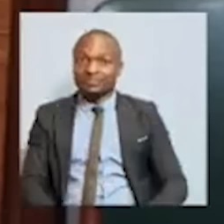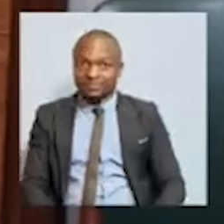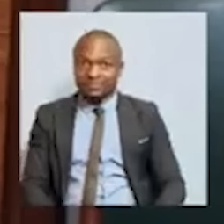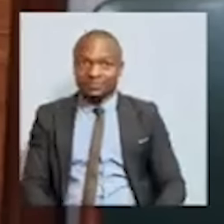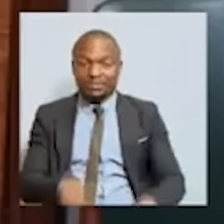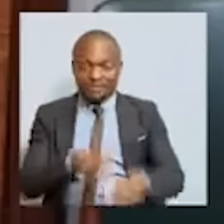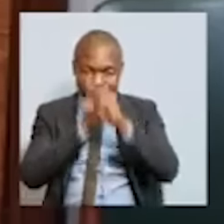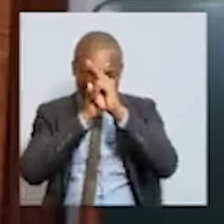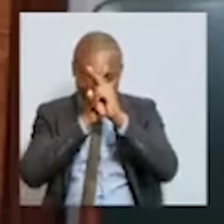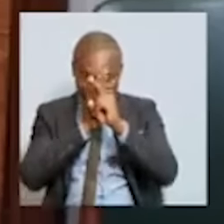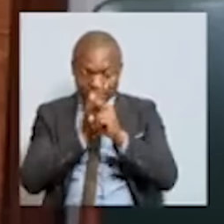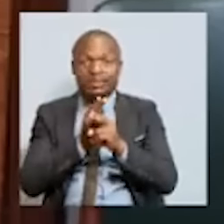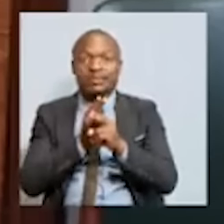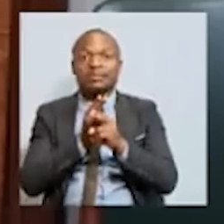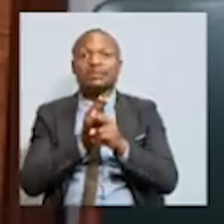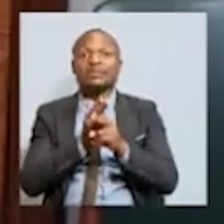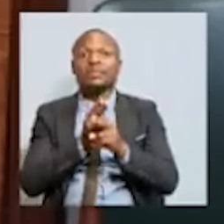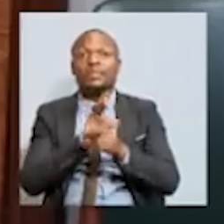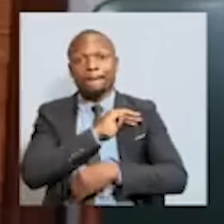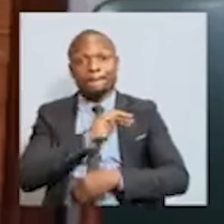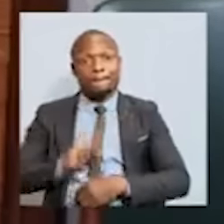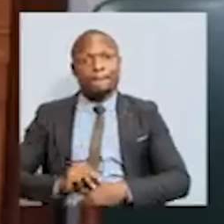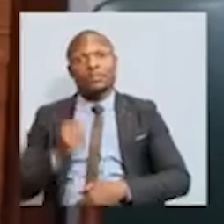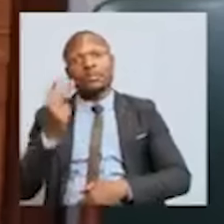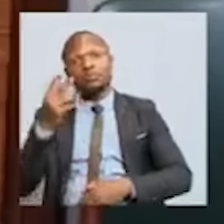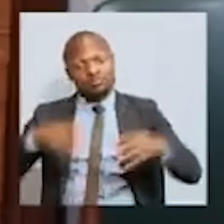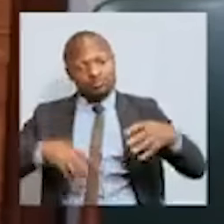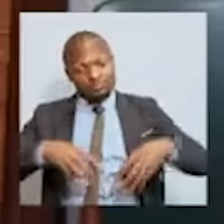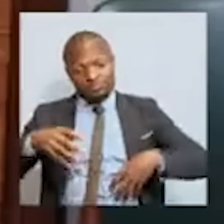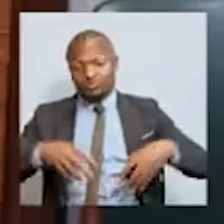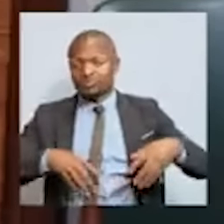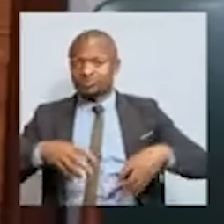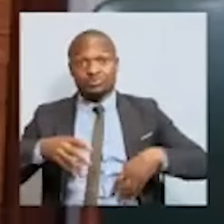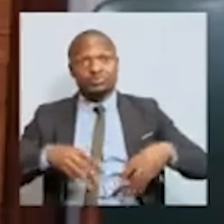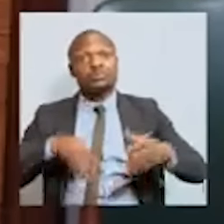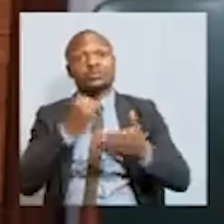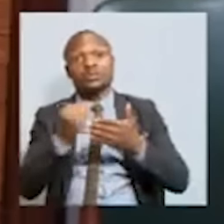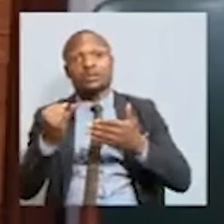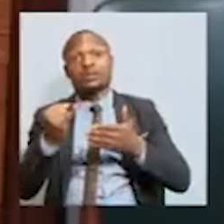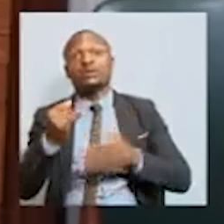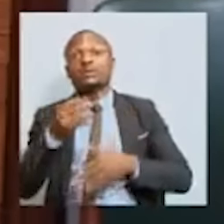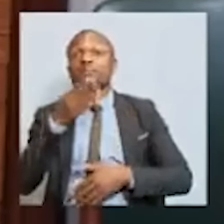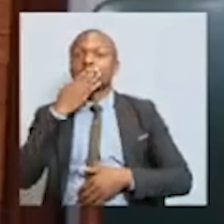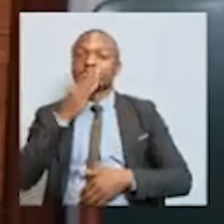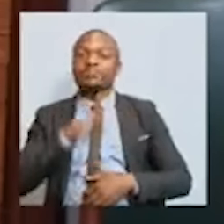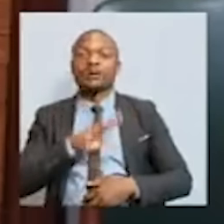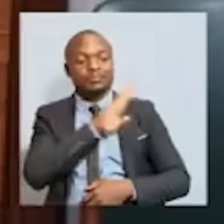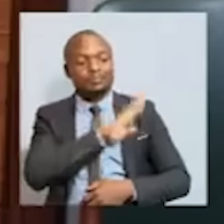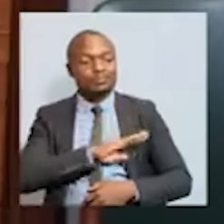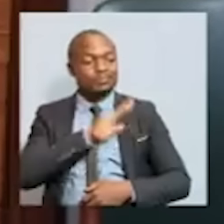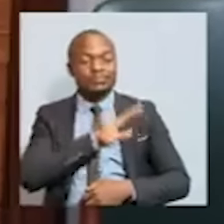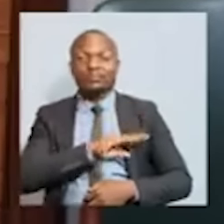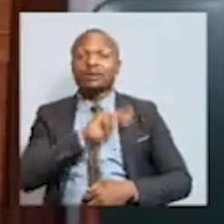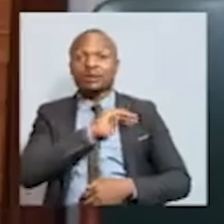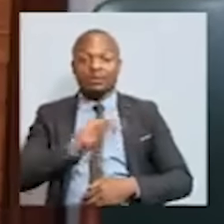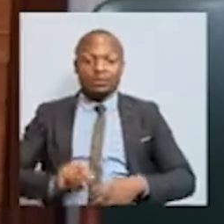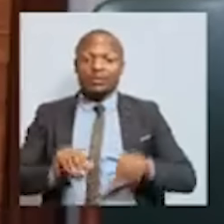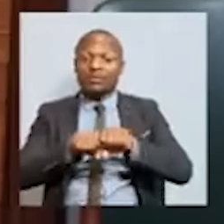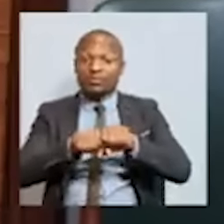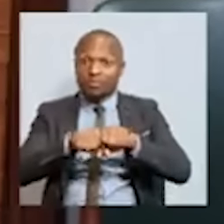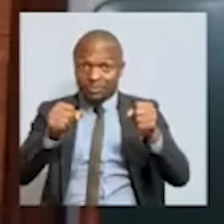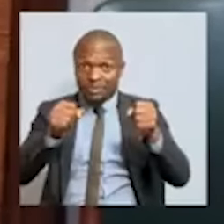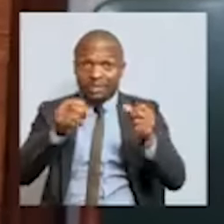Honorable members, the two complaints raise the issue of misconduct by a member that constitutes a breach of